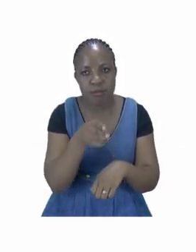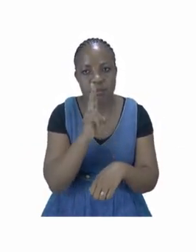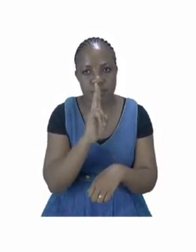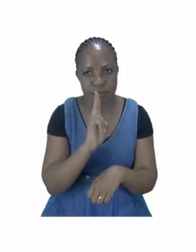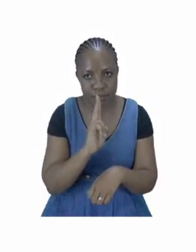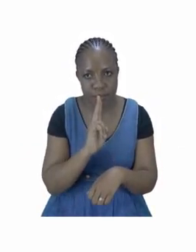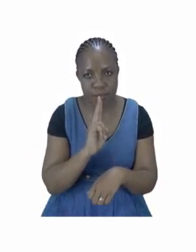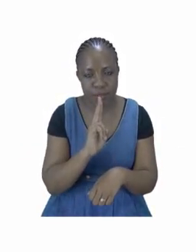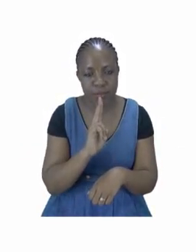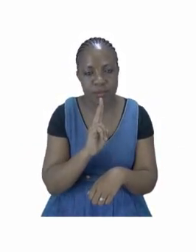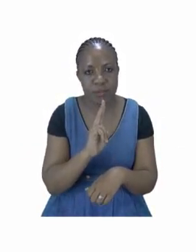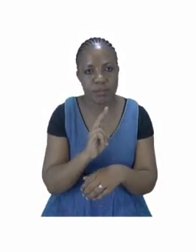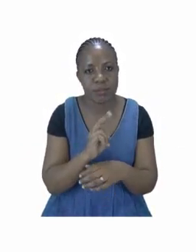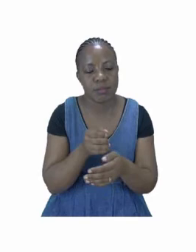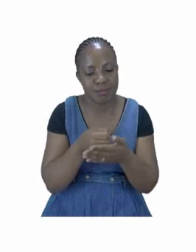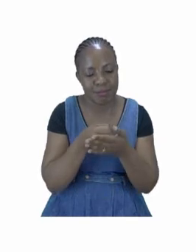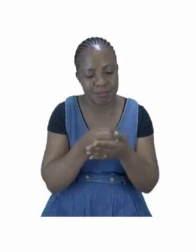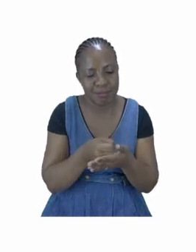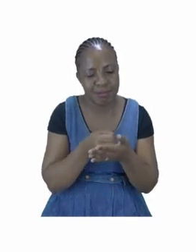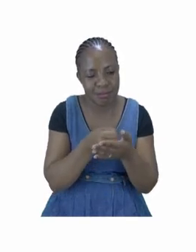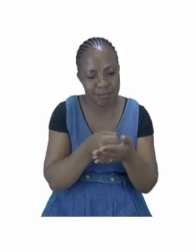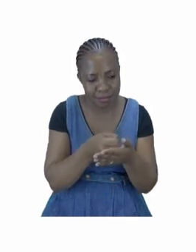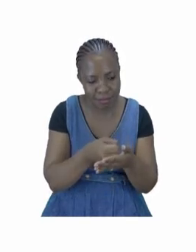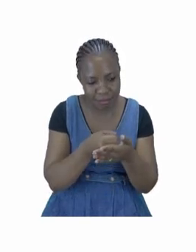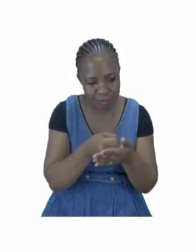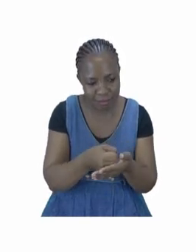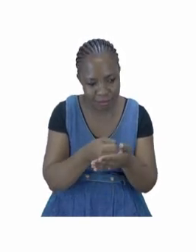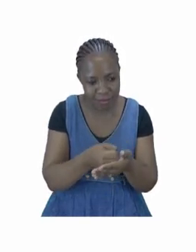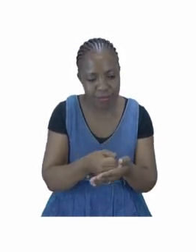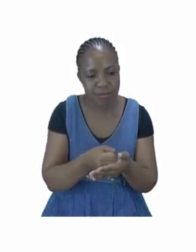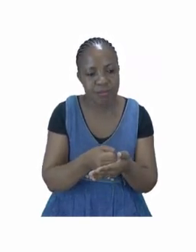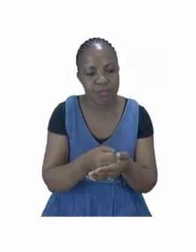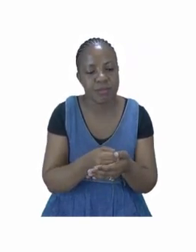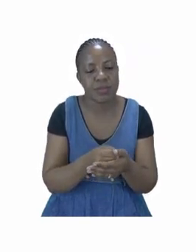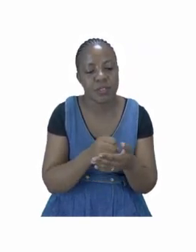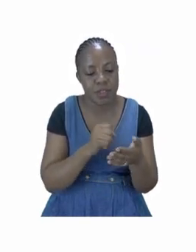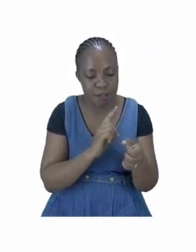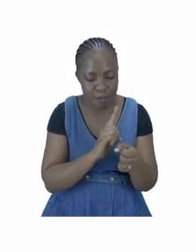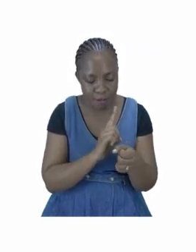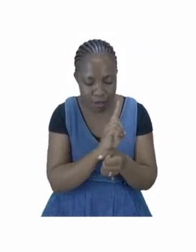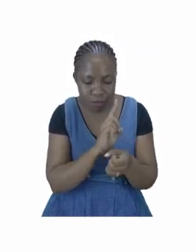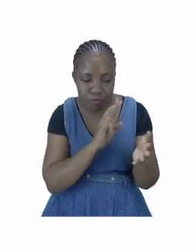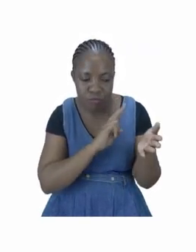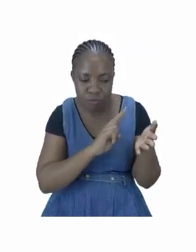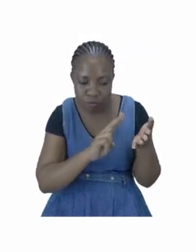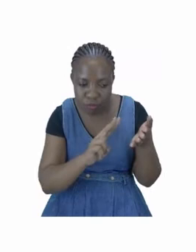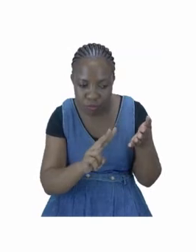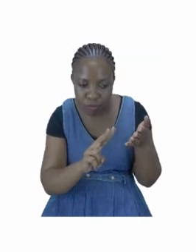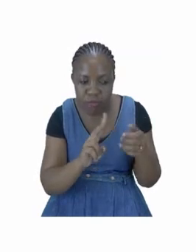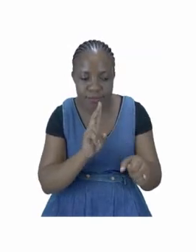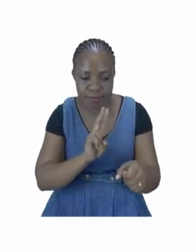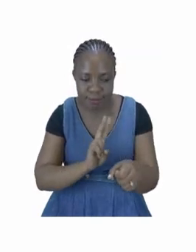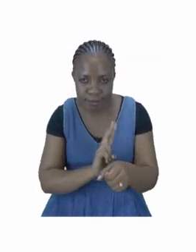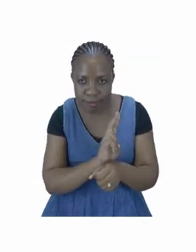to read it a 3rd time after. So the first time you read it, then the 2nd time you read it to